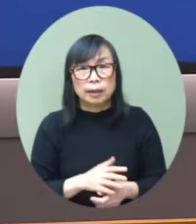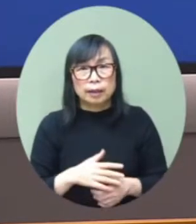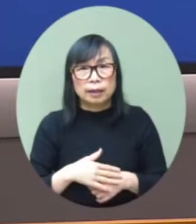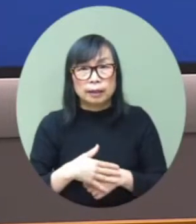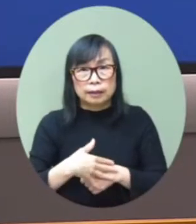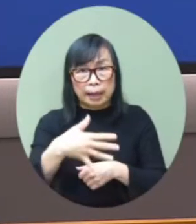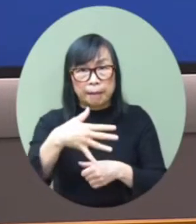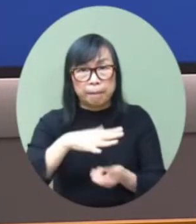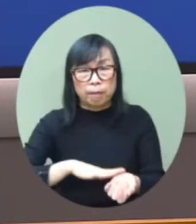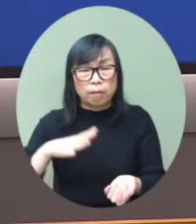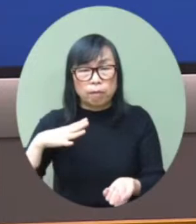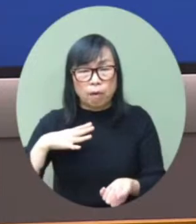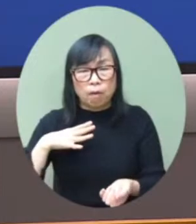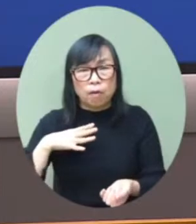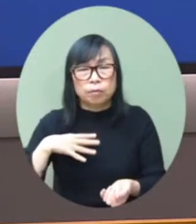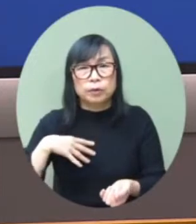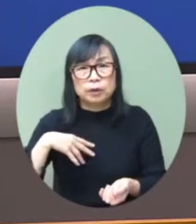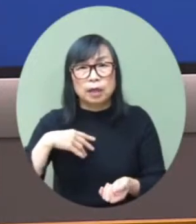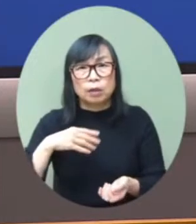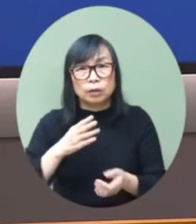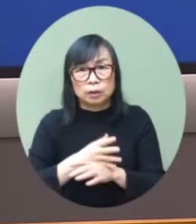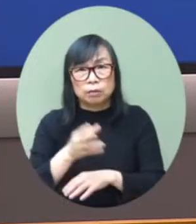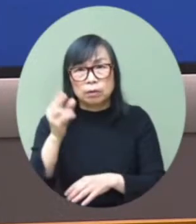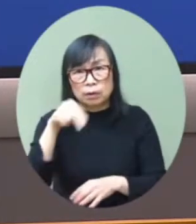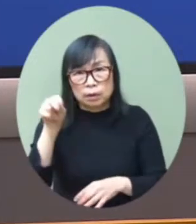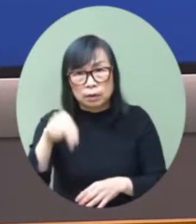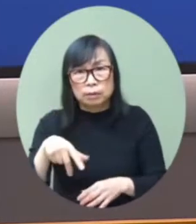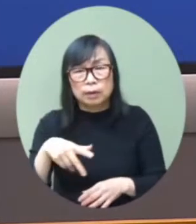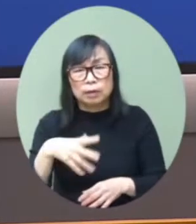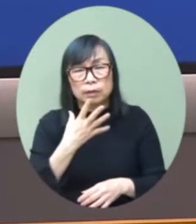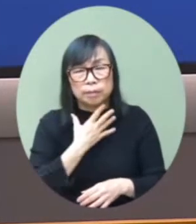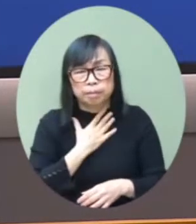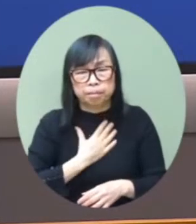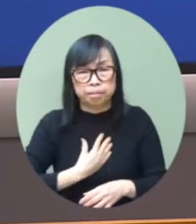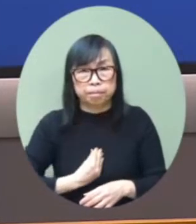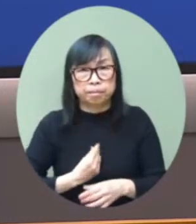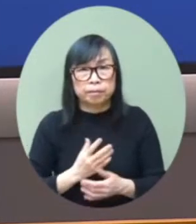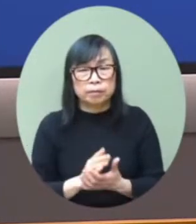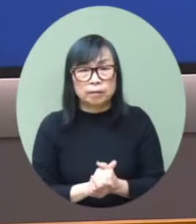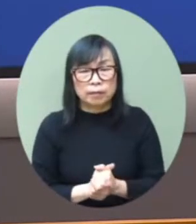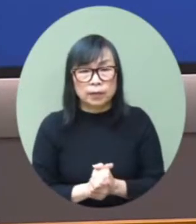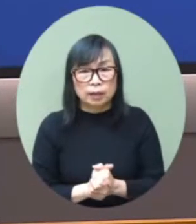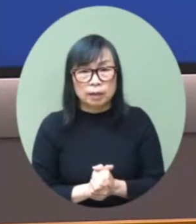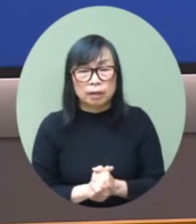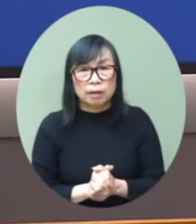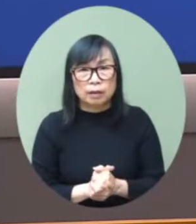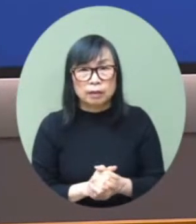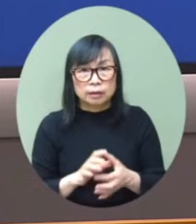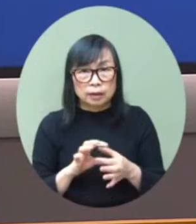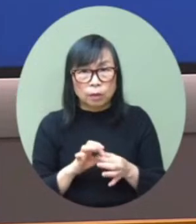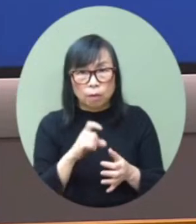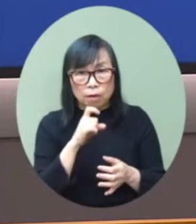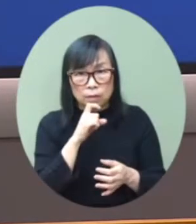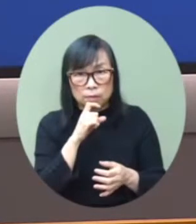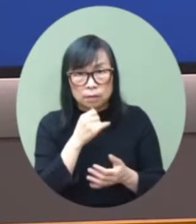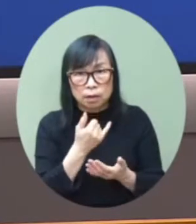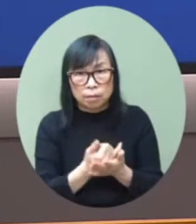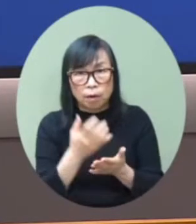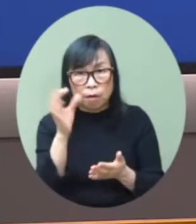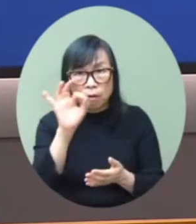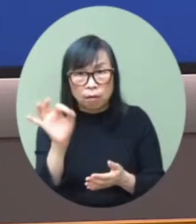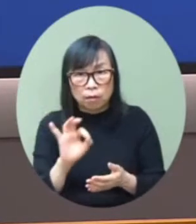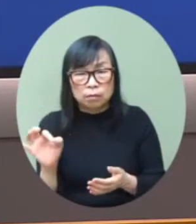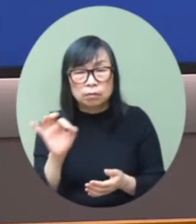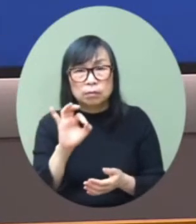moment, the Center for Health Protection has expressed the fatality rate as a percentage of the